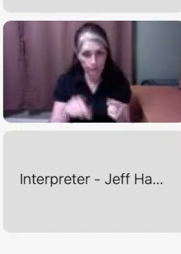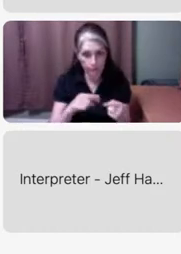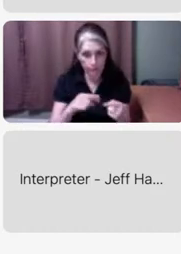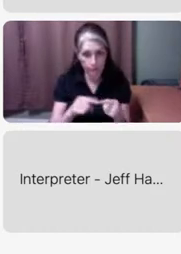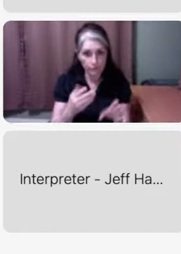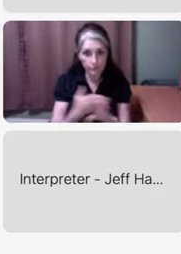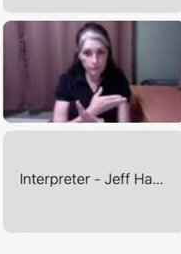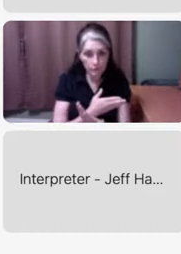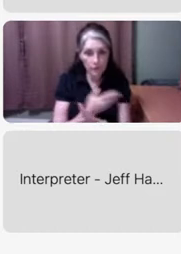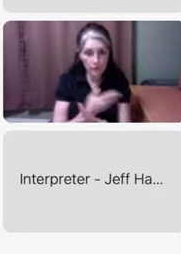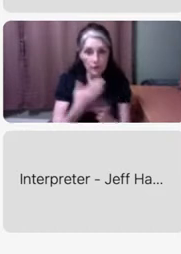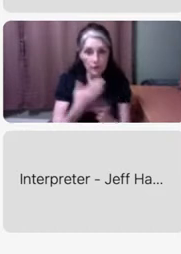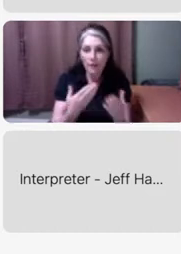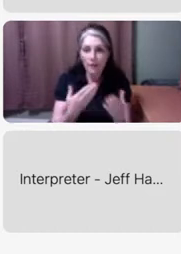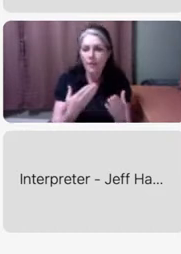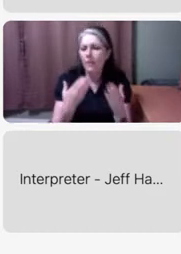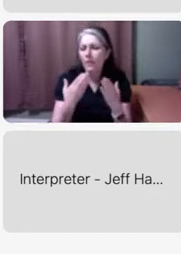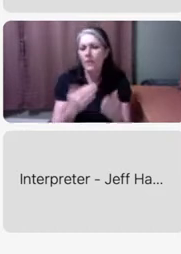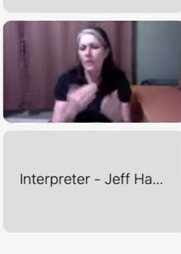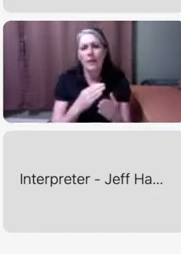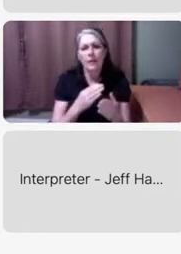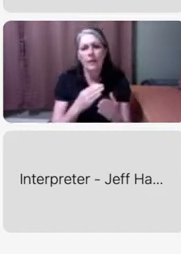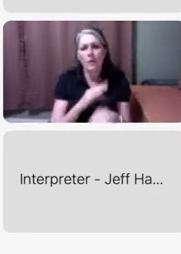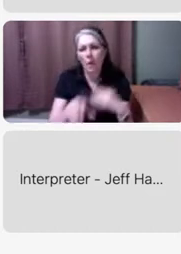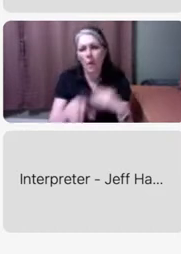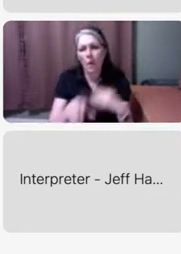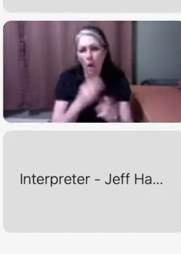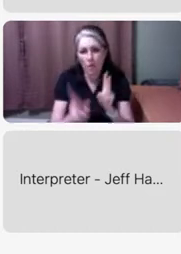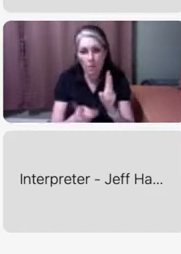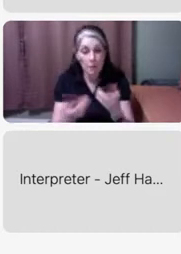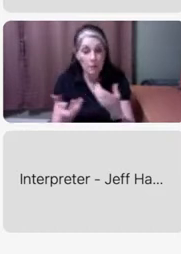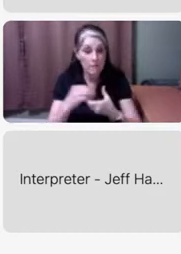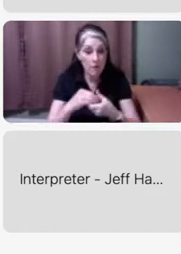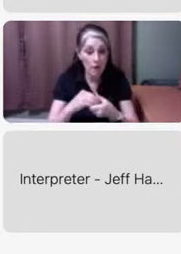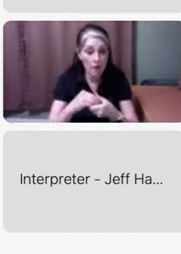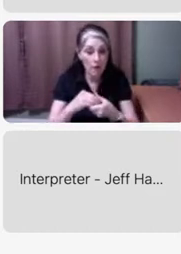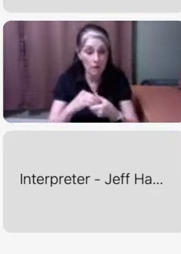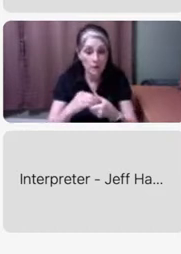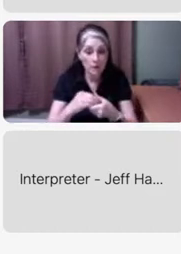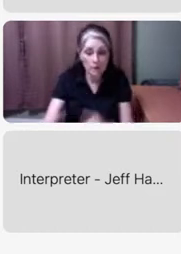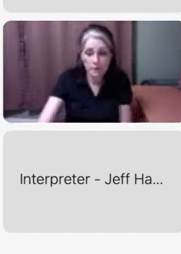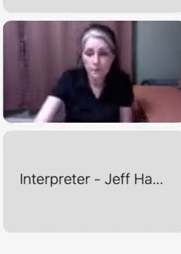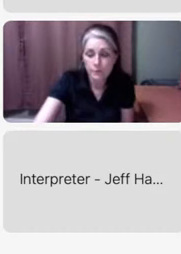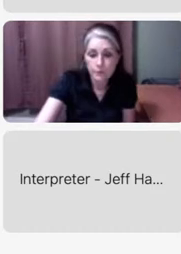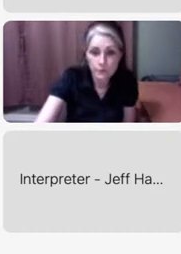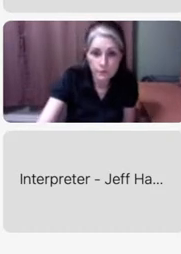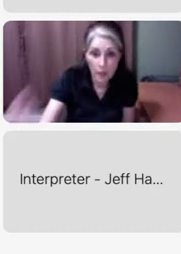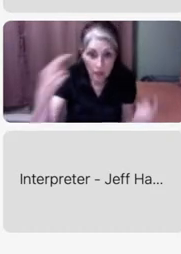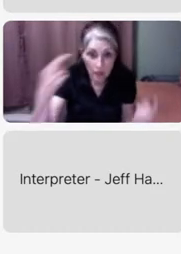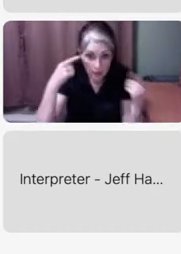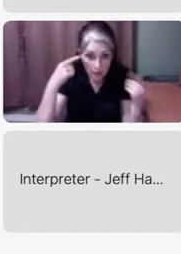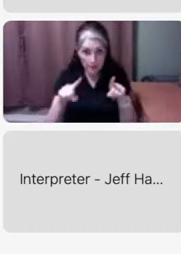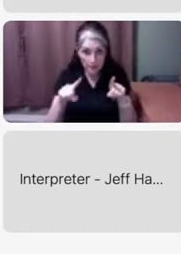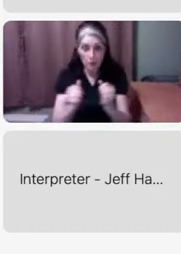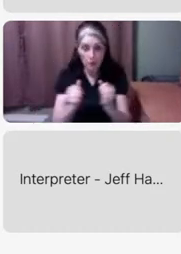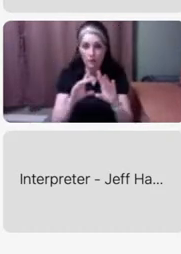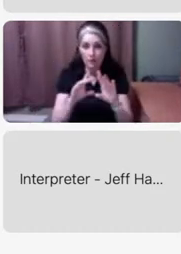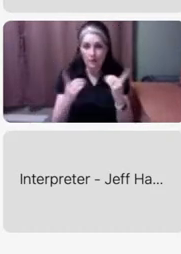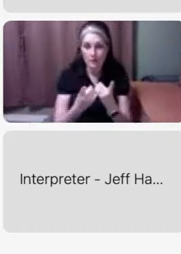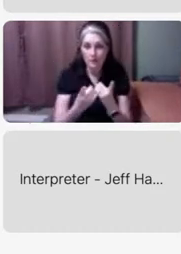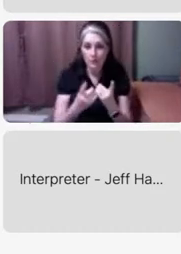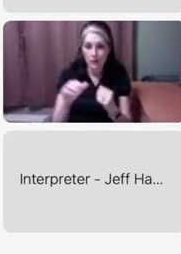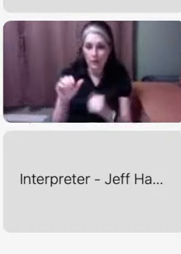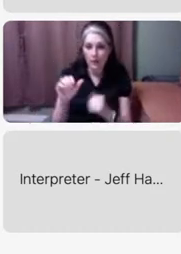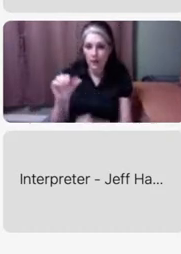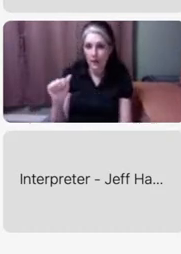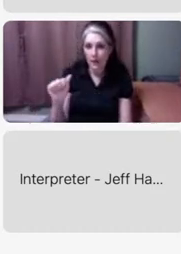those who were involved in the settlement between uh uh other district and ace our teachers